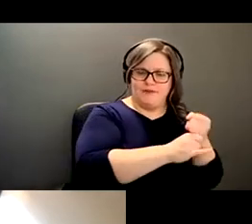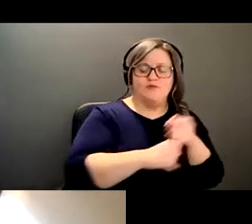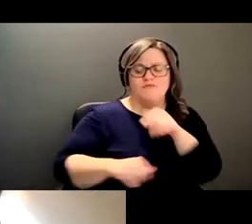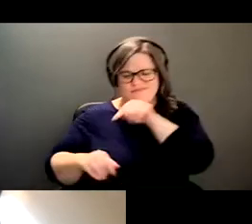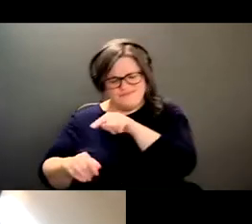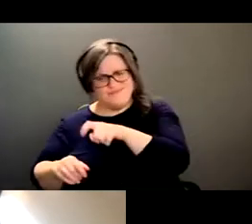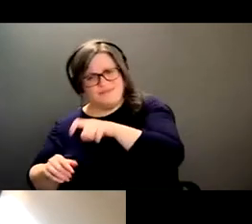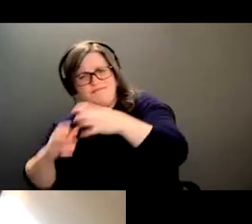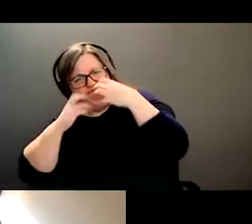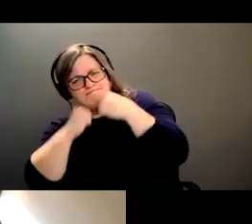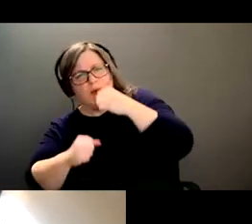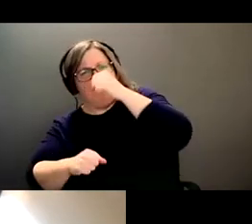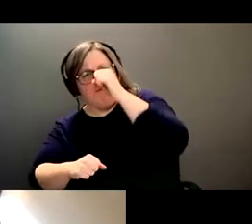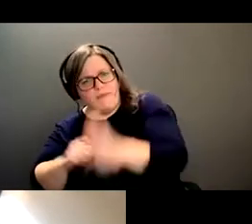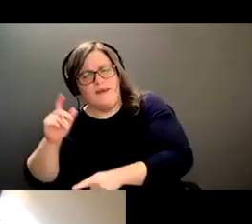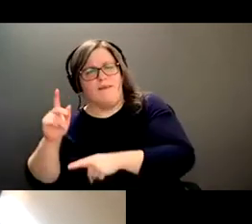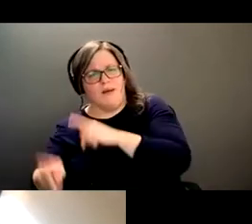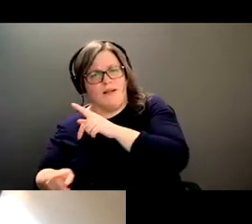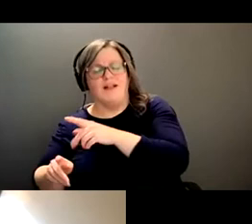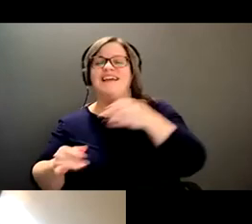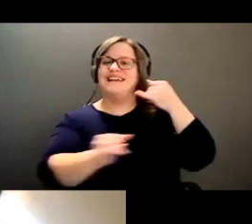like survive the people.